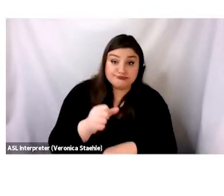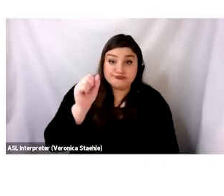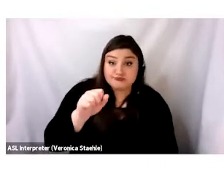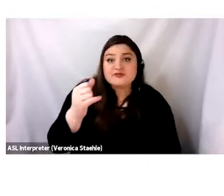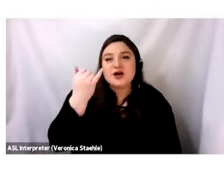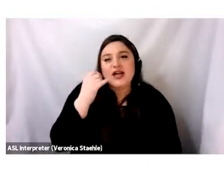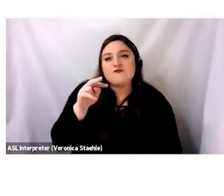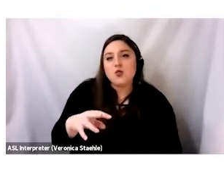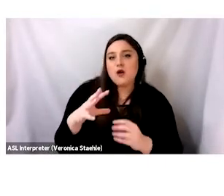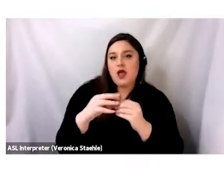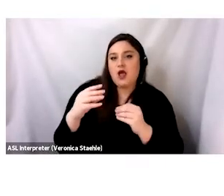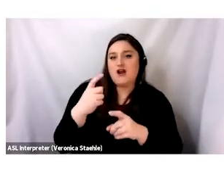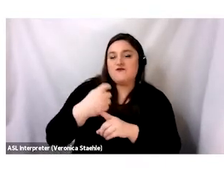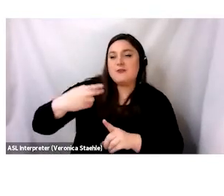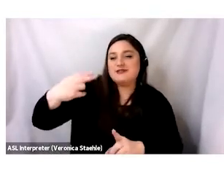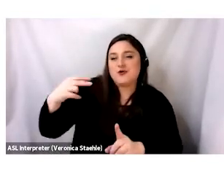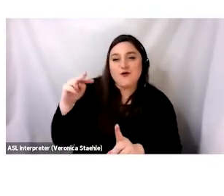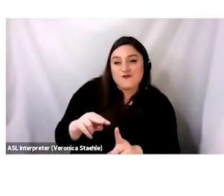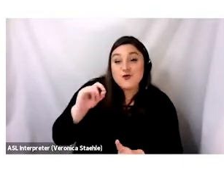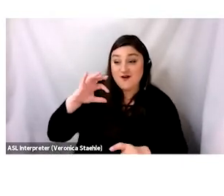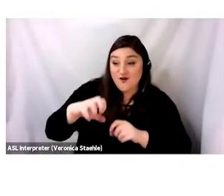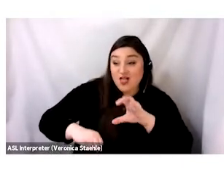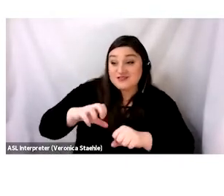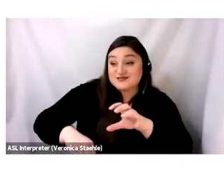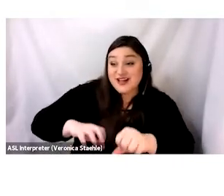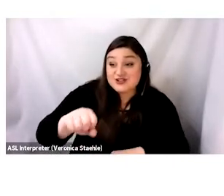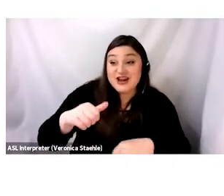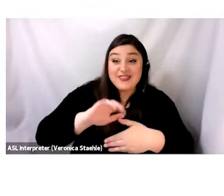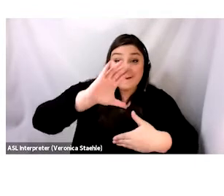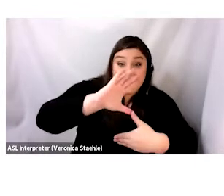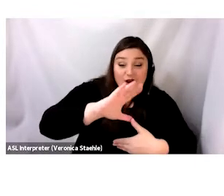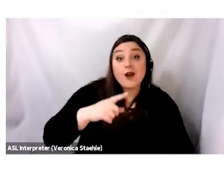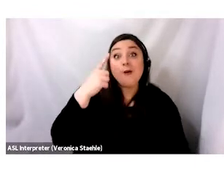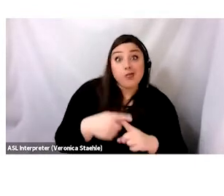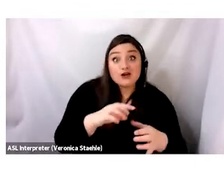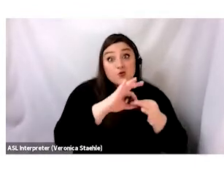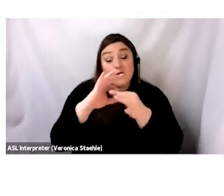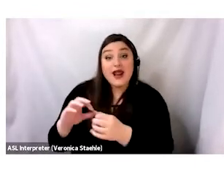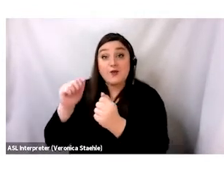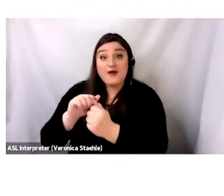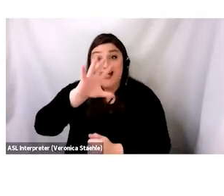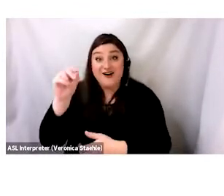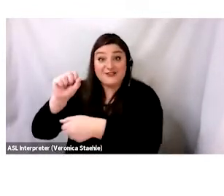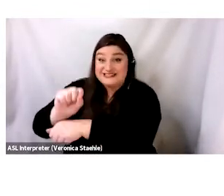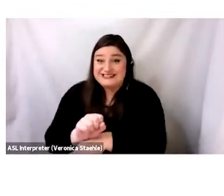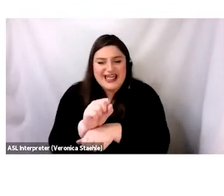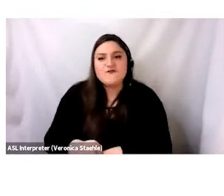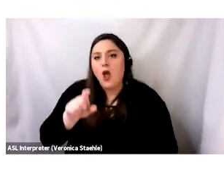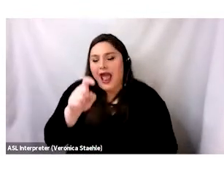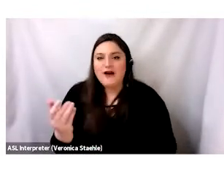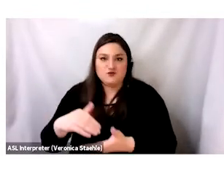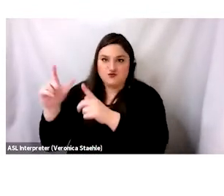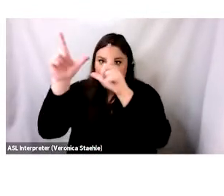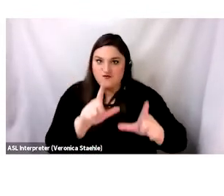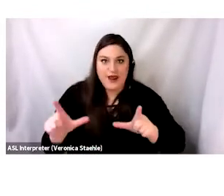perspective, both European colonization in the Americas and African enslavement must be contextualized. It's important